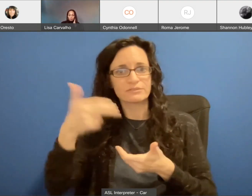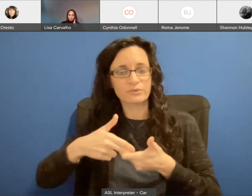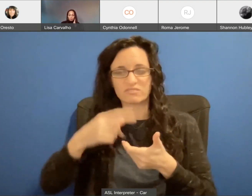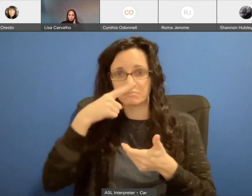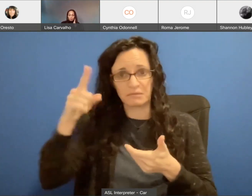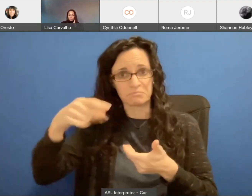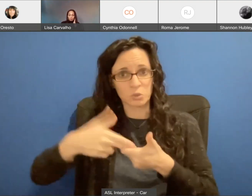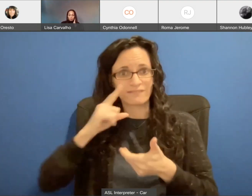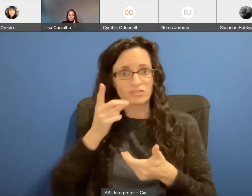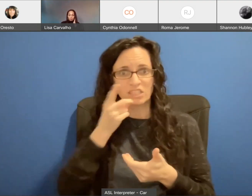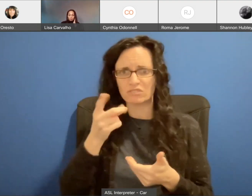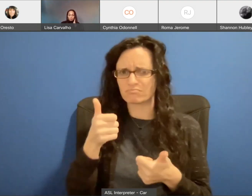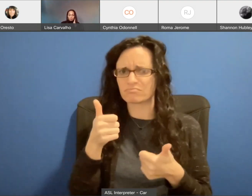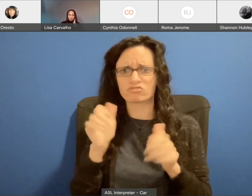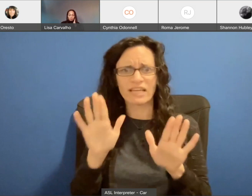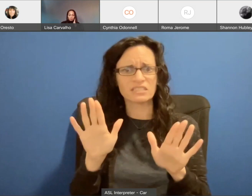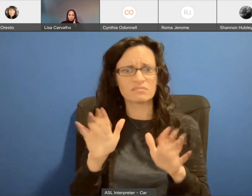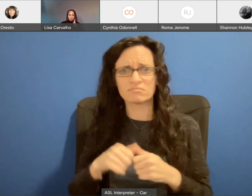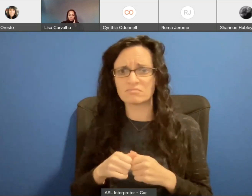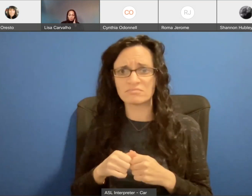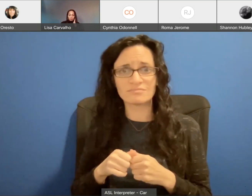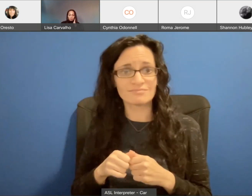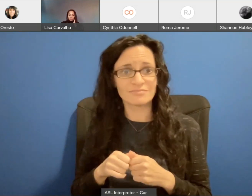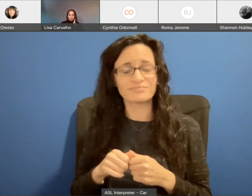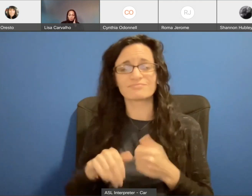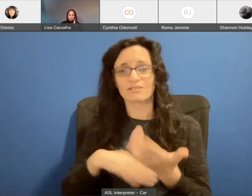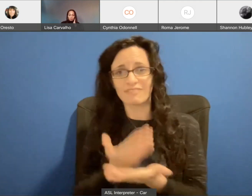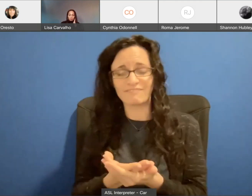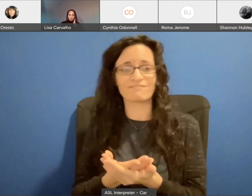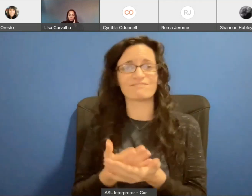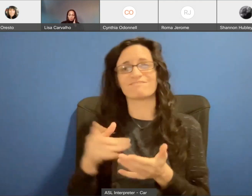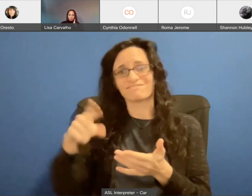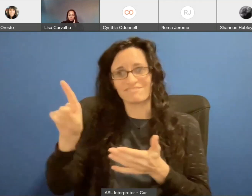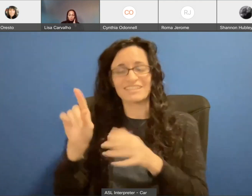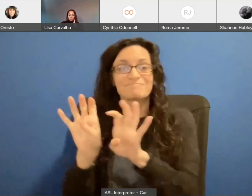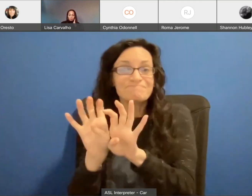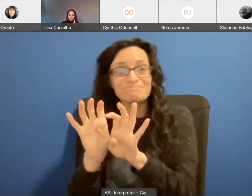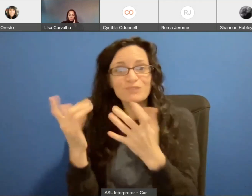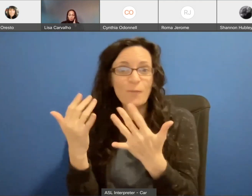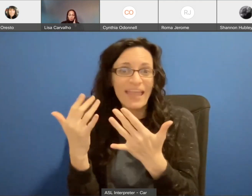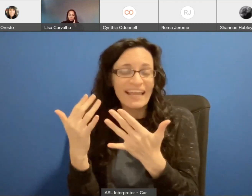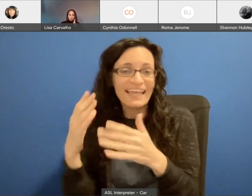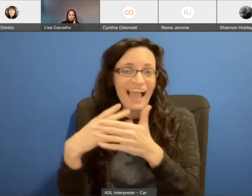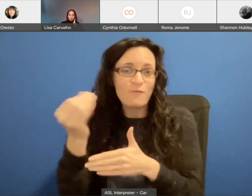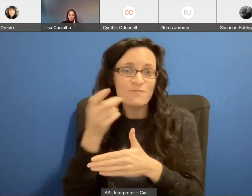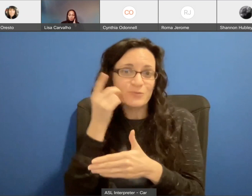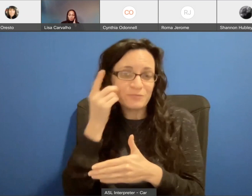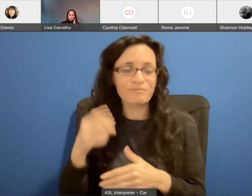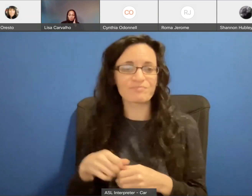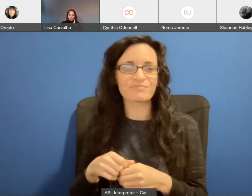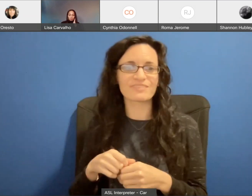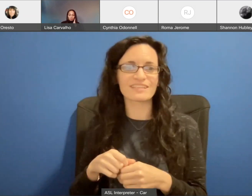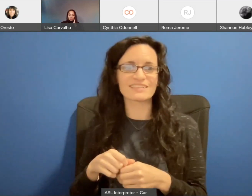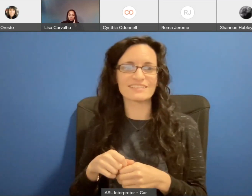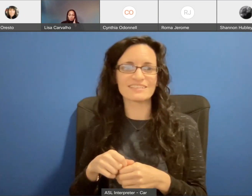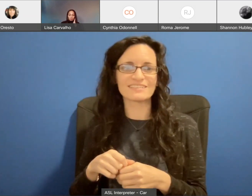dinner? Great. Yeah. Right. Yeah. So we get there. The kids are all waiting at the curb outside the dorm. Hop out of the